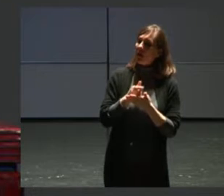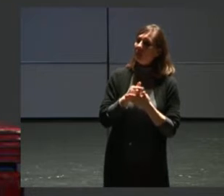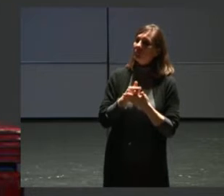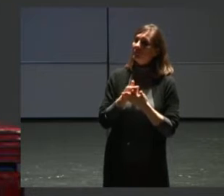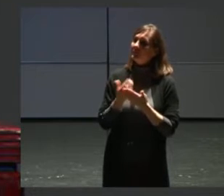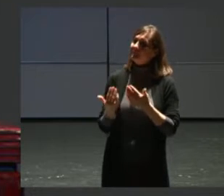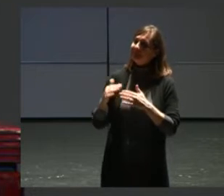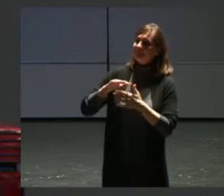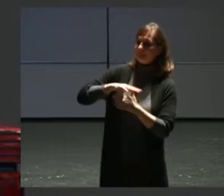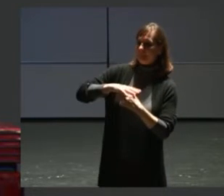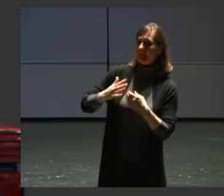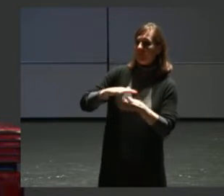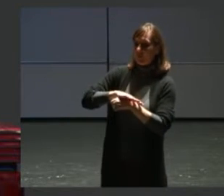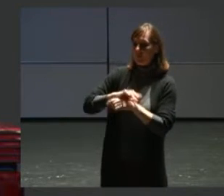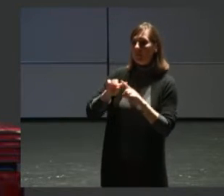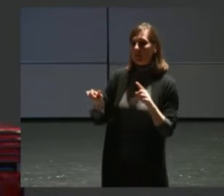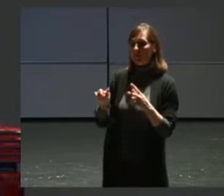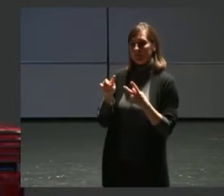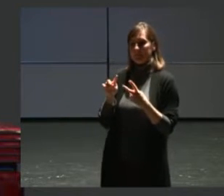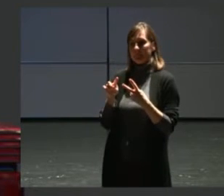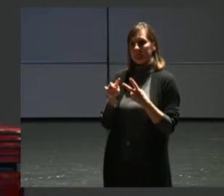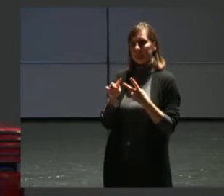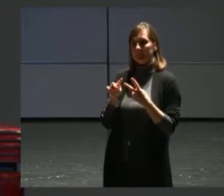but that excluded the